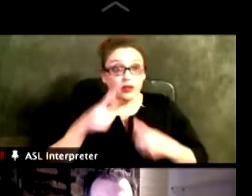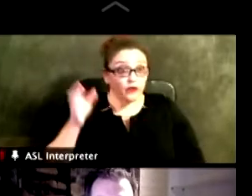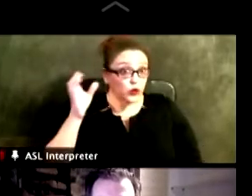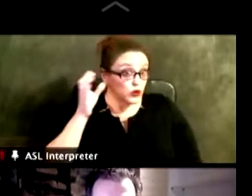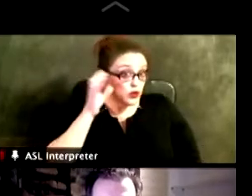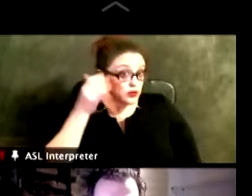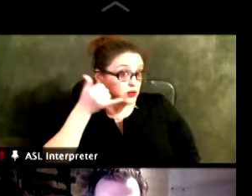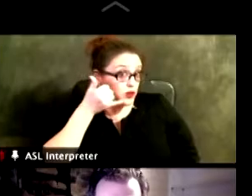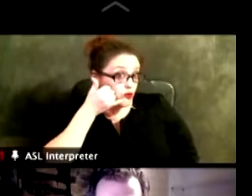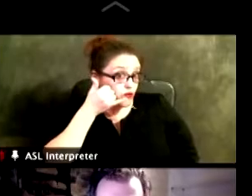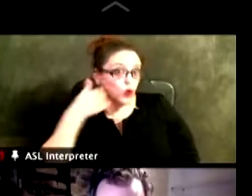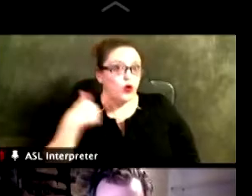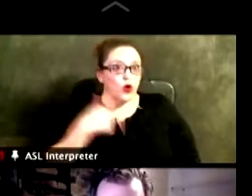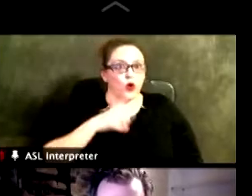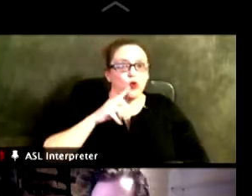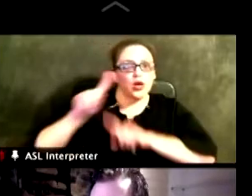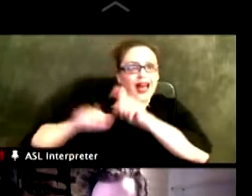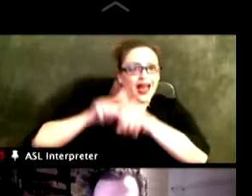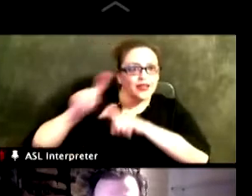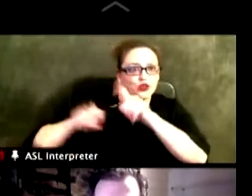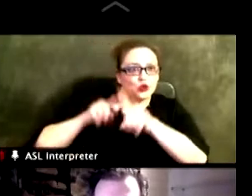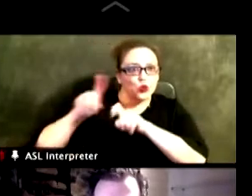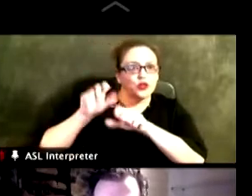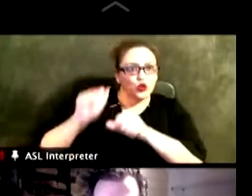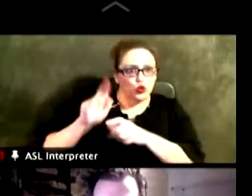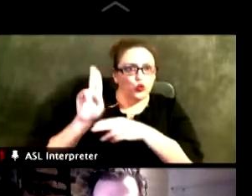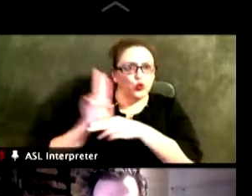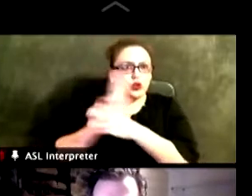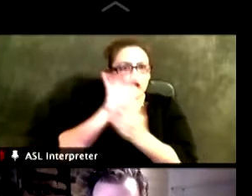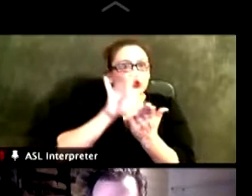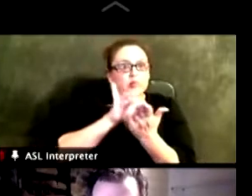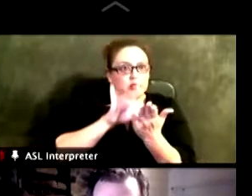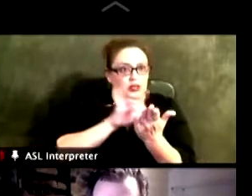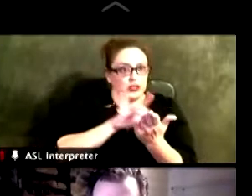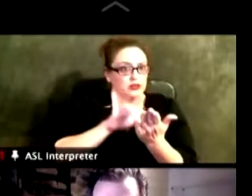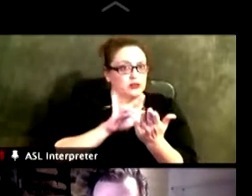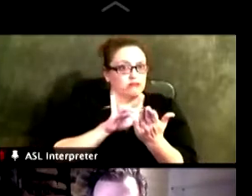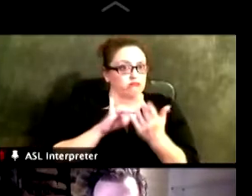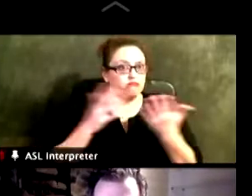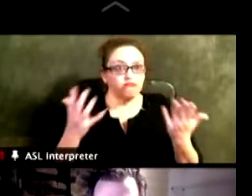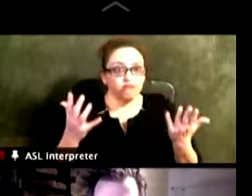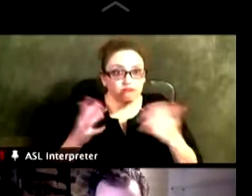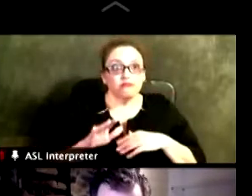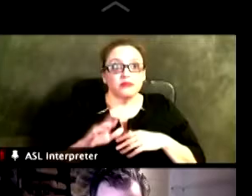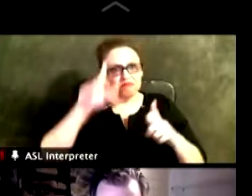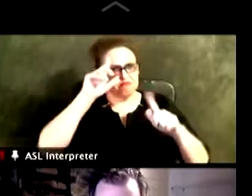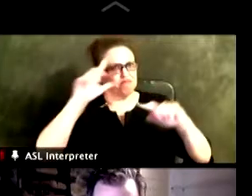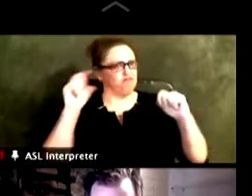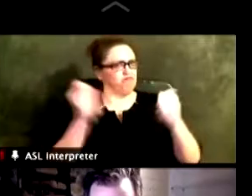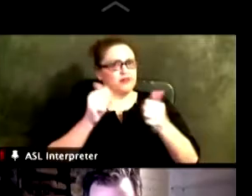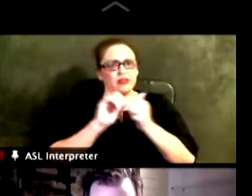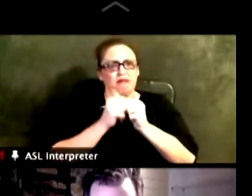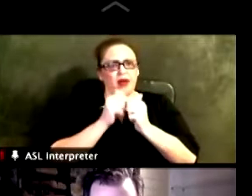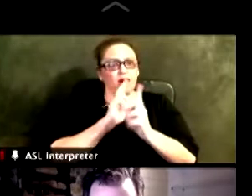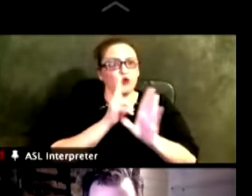answer using your touchtone phone. Any way you join us tonight, we are excited to have you and we look forward to